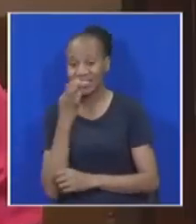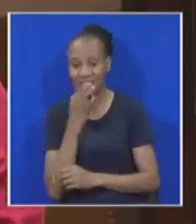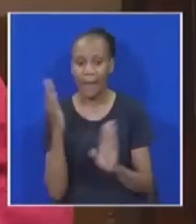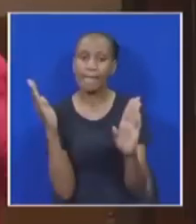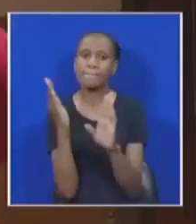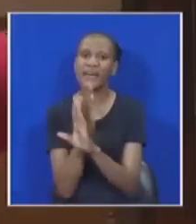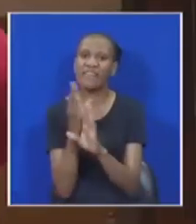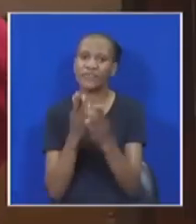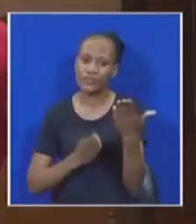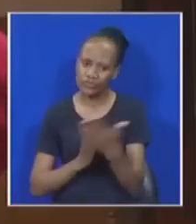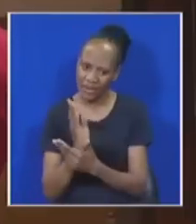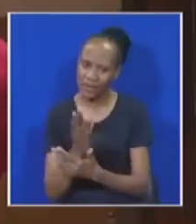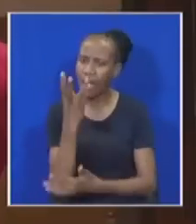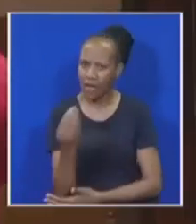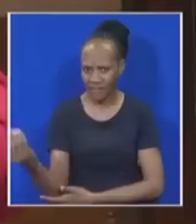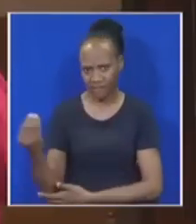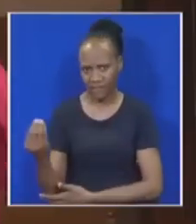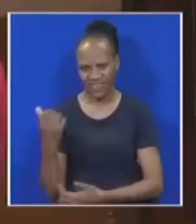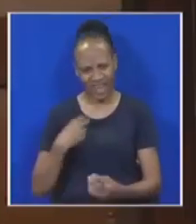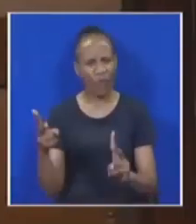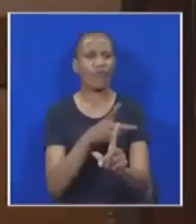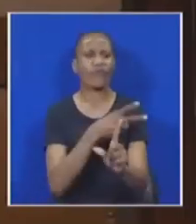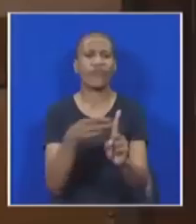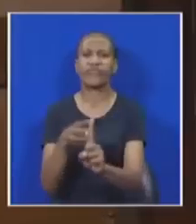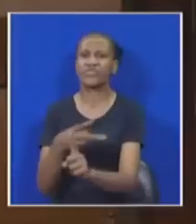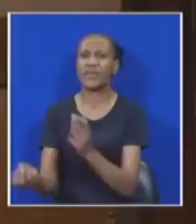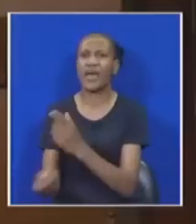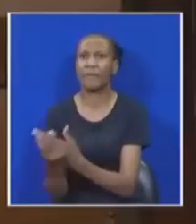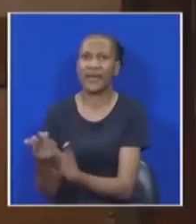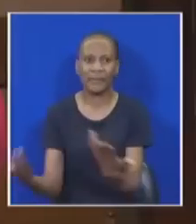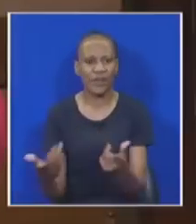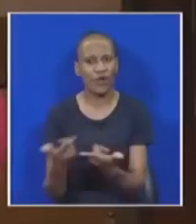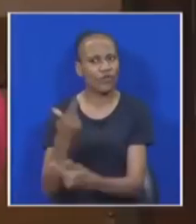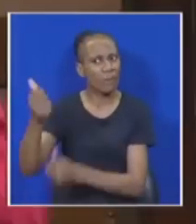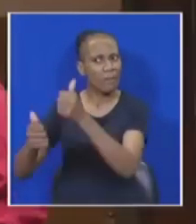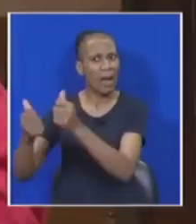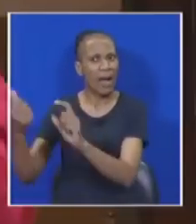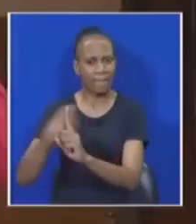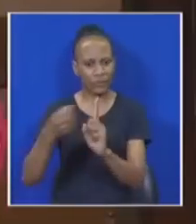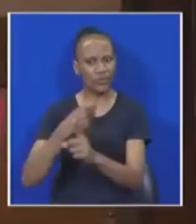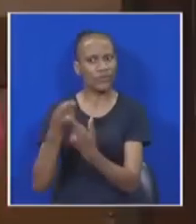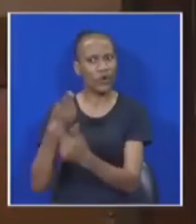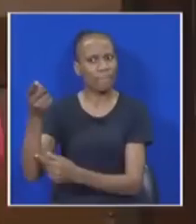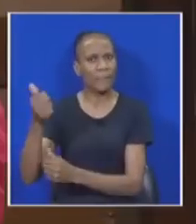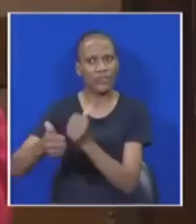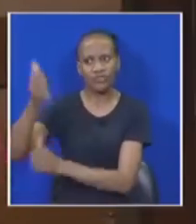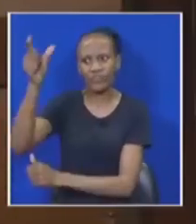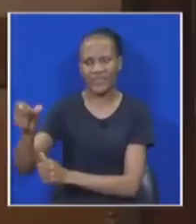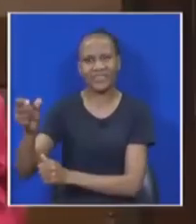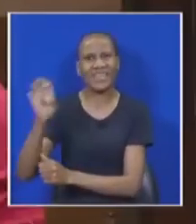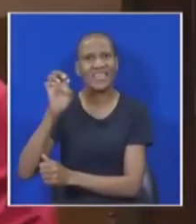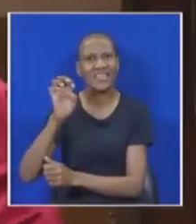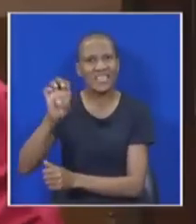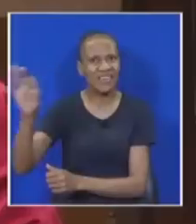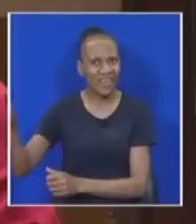privacy. And in light of the victimization that the Chief Whip of the EFF is speaking honorable of, Honourable Member, you are that out of right order. Must on be a point implemented of